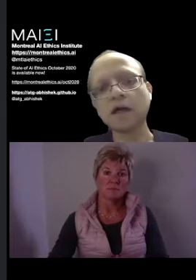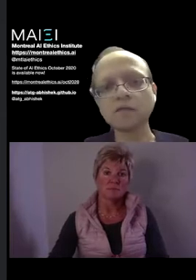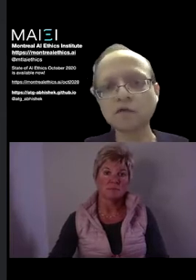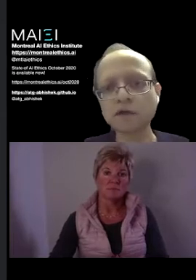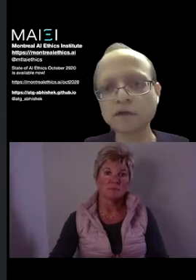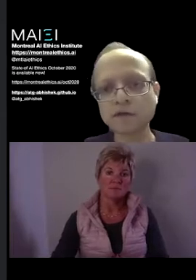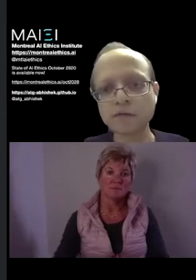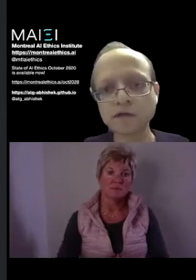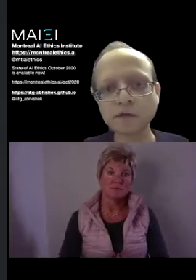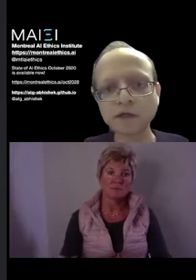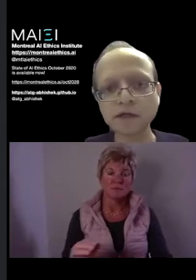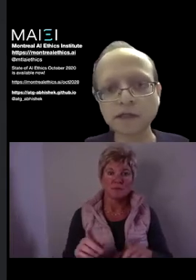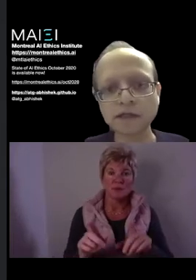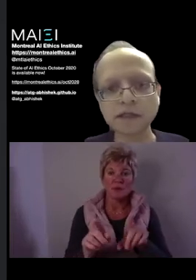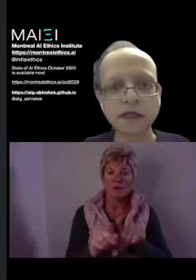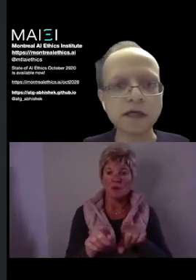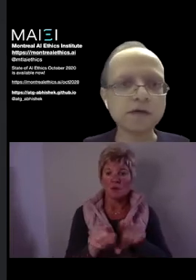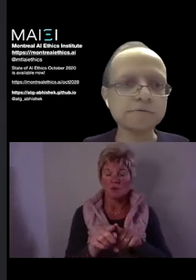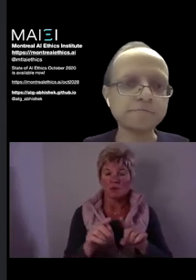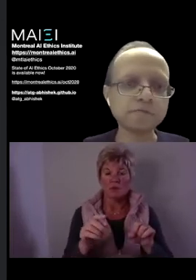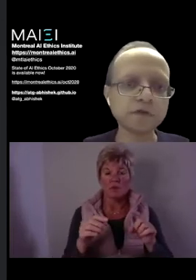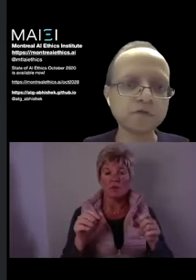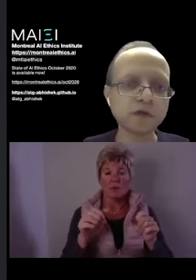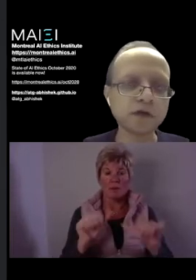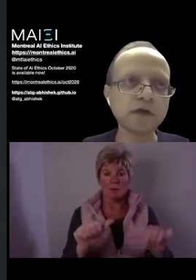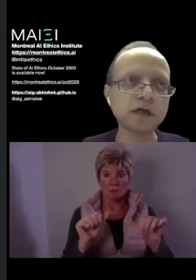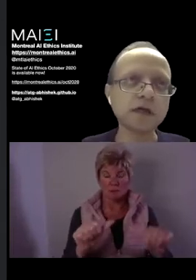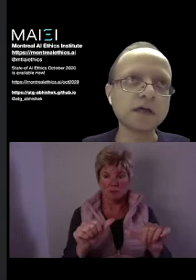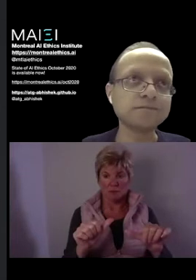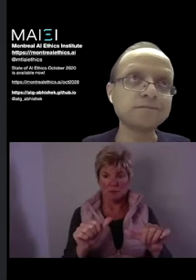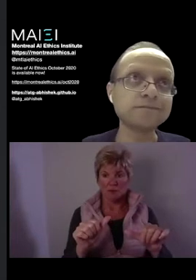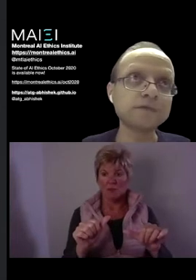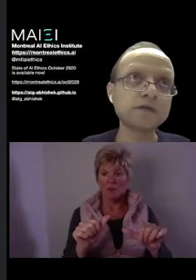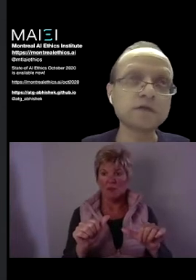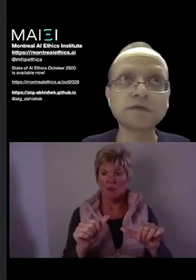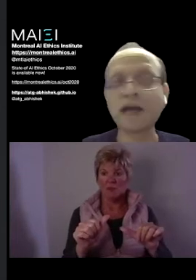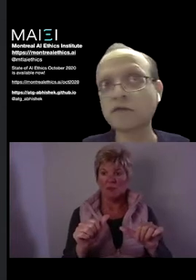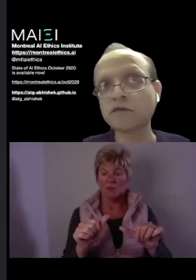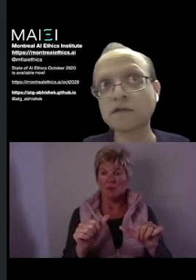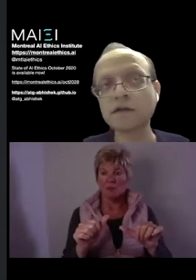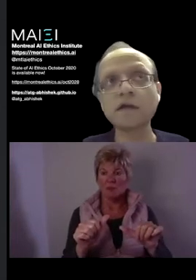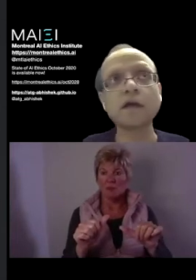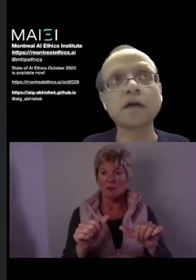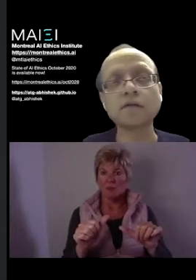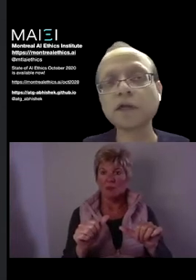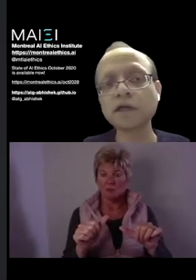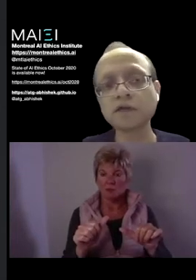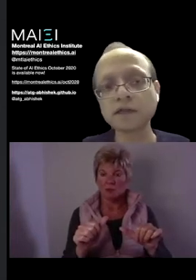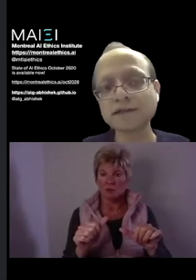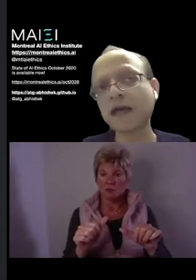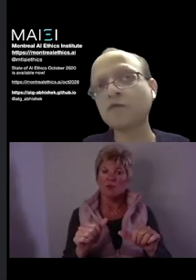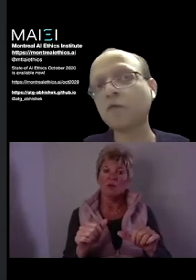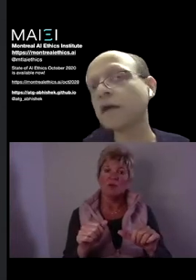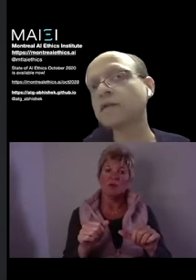using, the more there is a possibility that, we are sort of sacrificing our ability